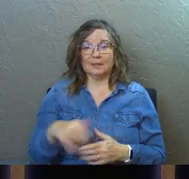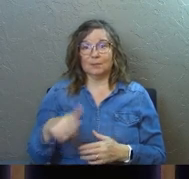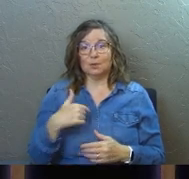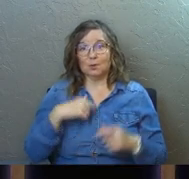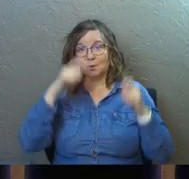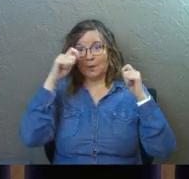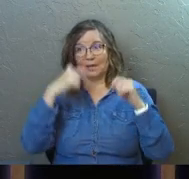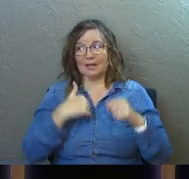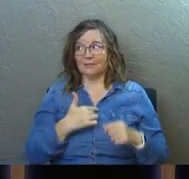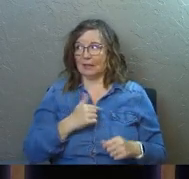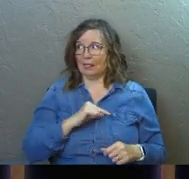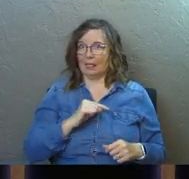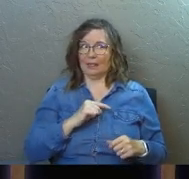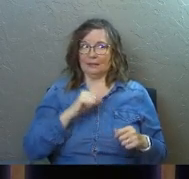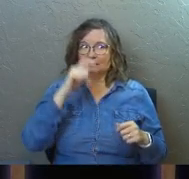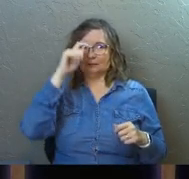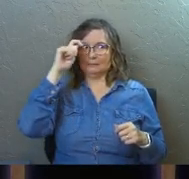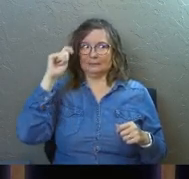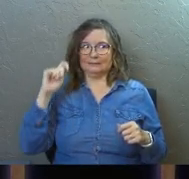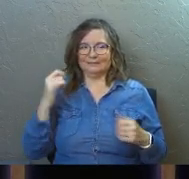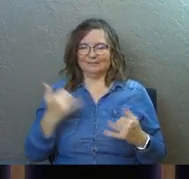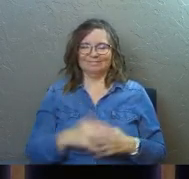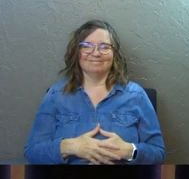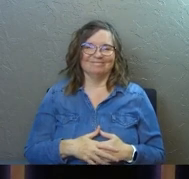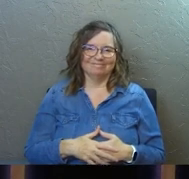Some of you hat guys are feeling guilty right now.